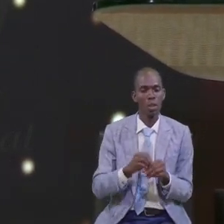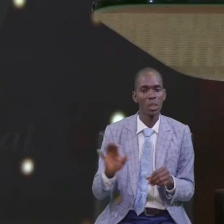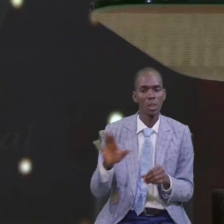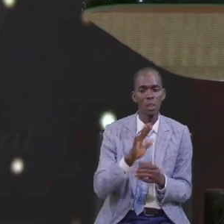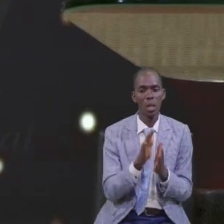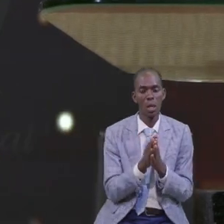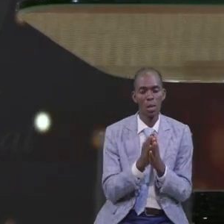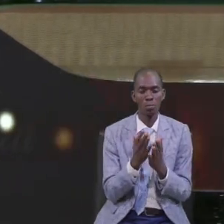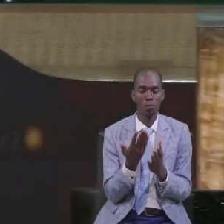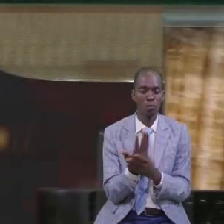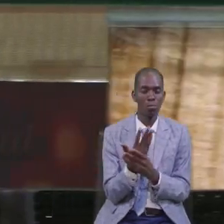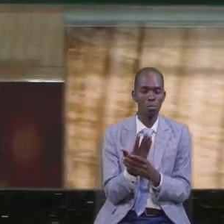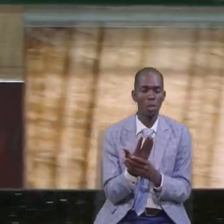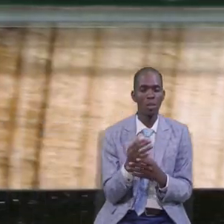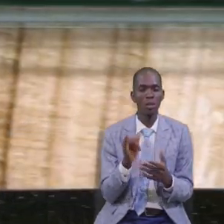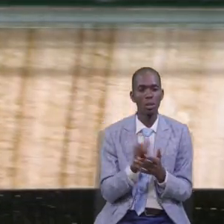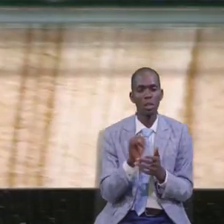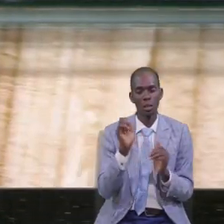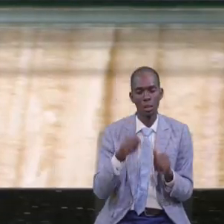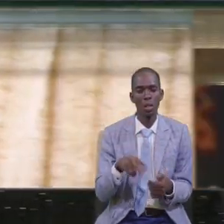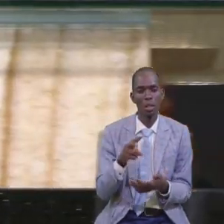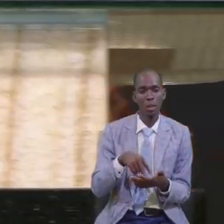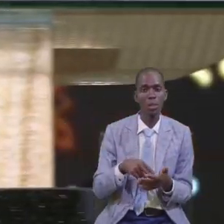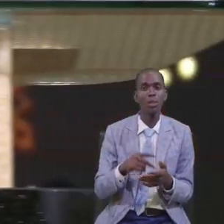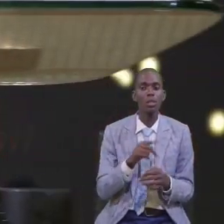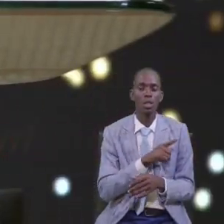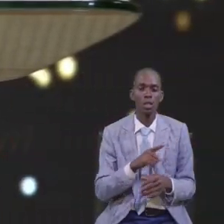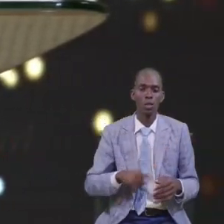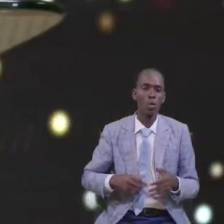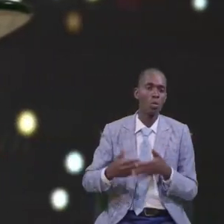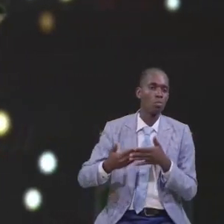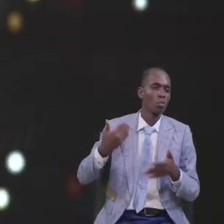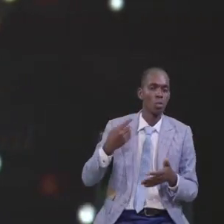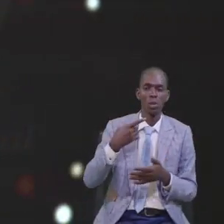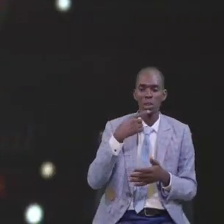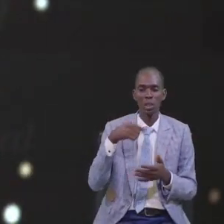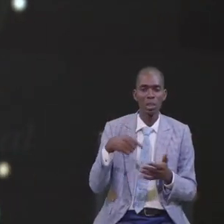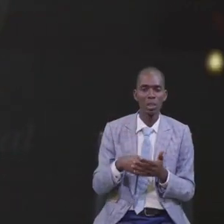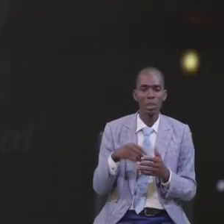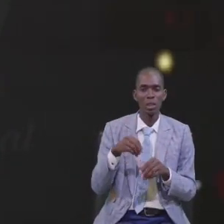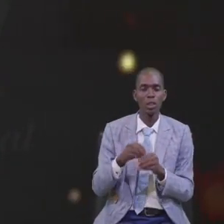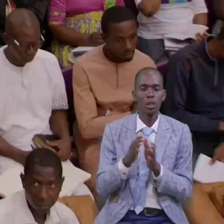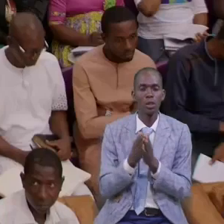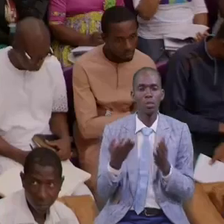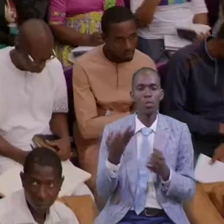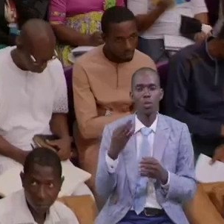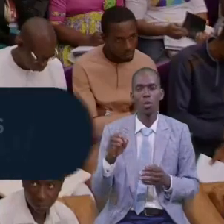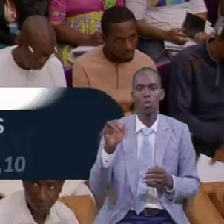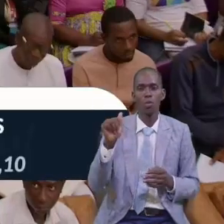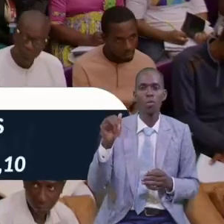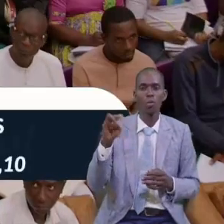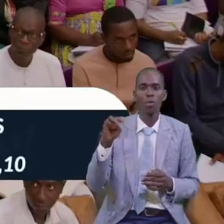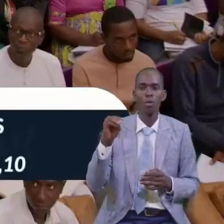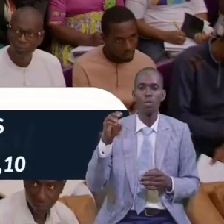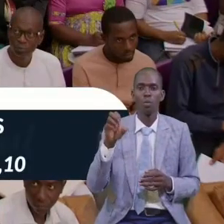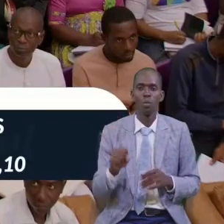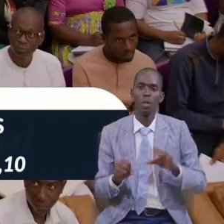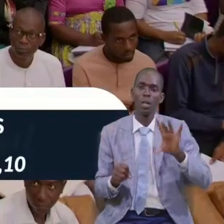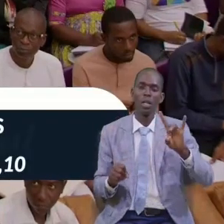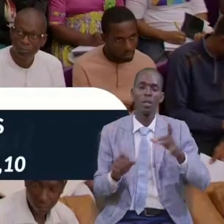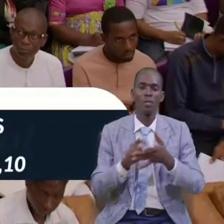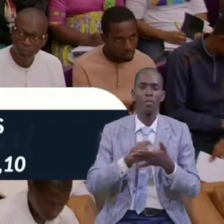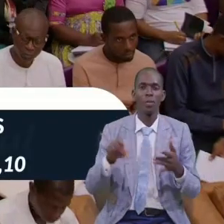them. Actually, the Lord had predicted that in Amos chapter 8. Amos chapter 8, reading from